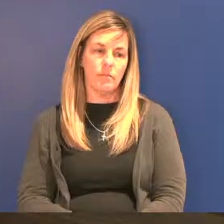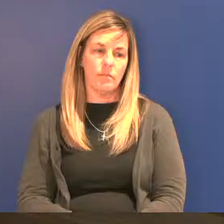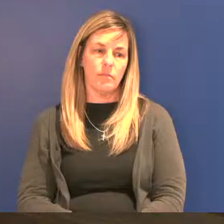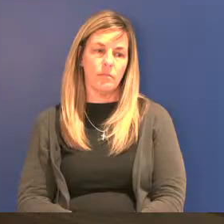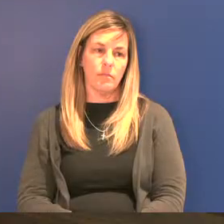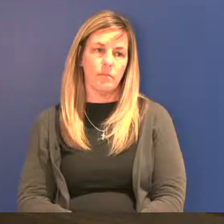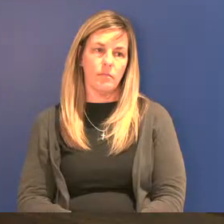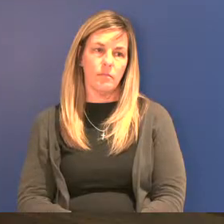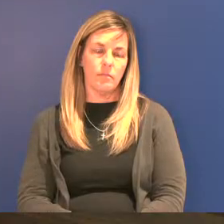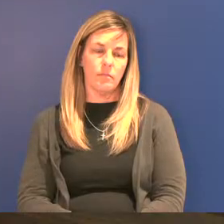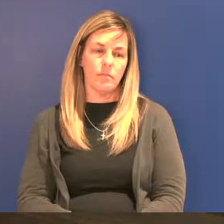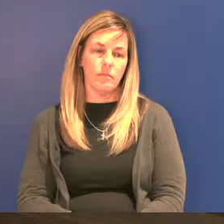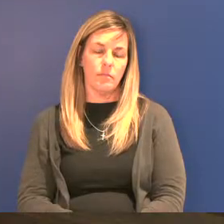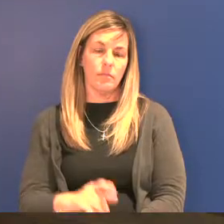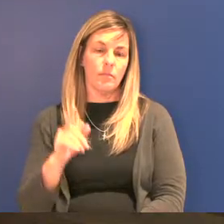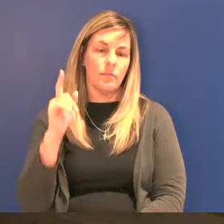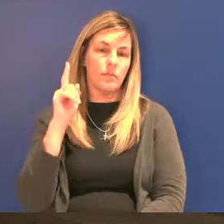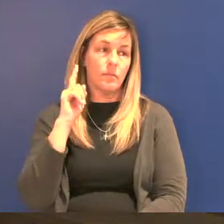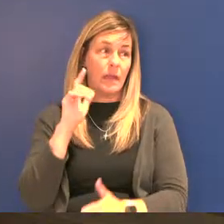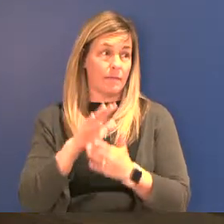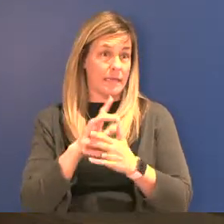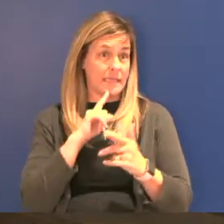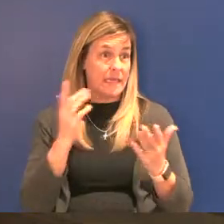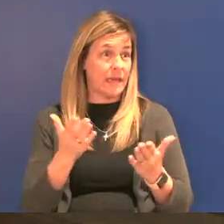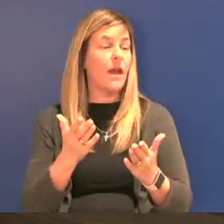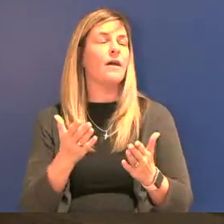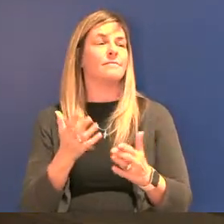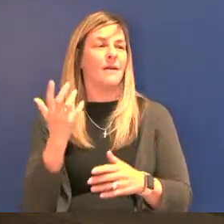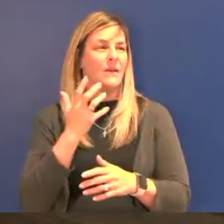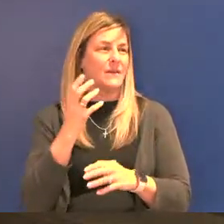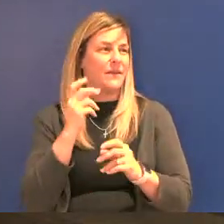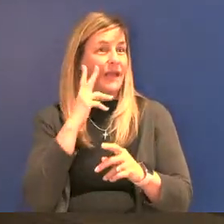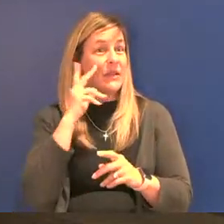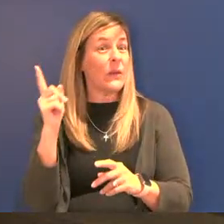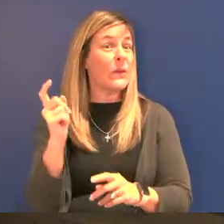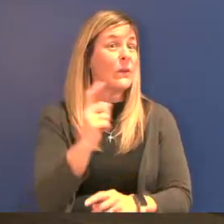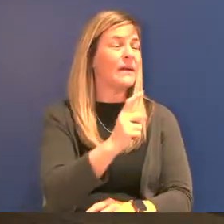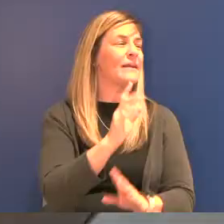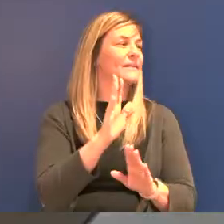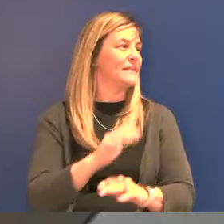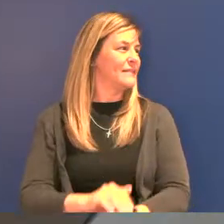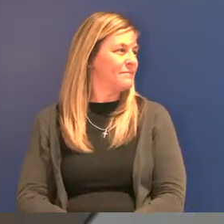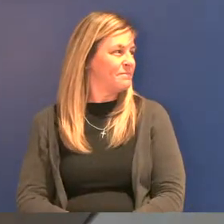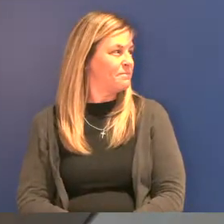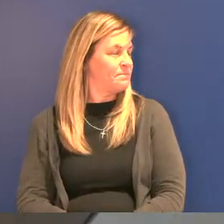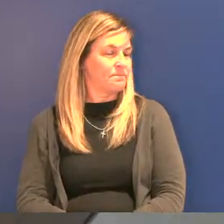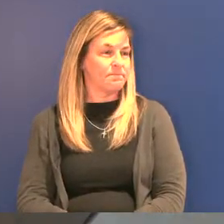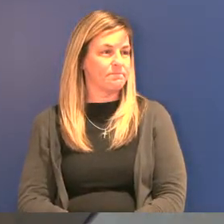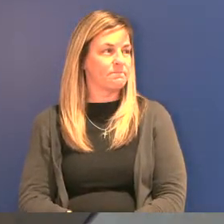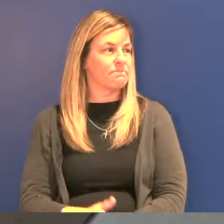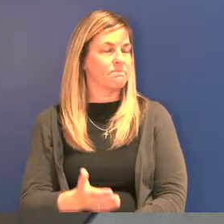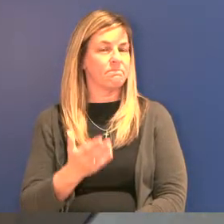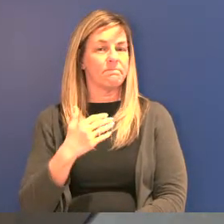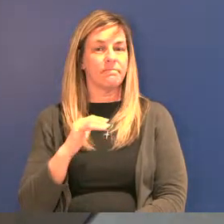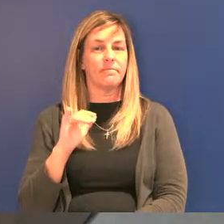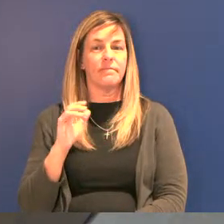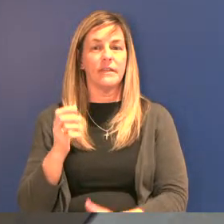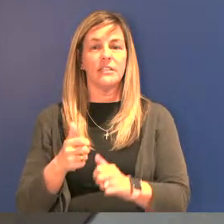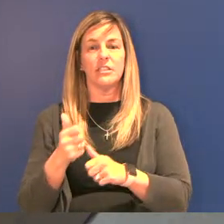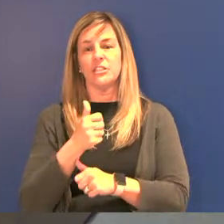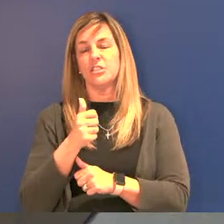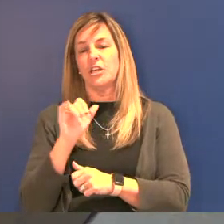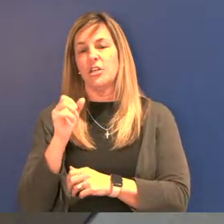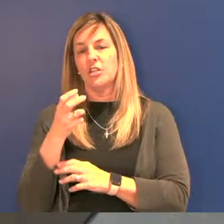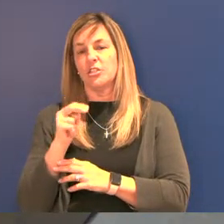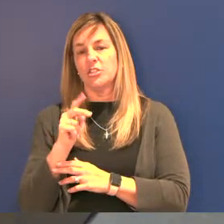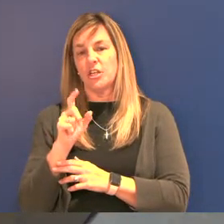Yeah, I believe, is he here? Okay, awesome. I saw you walk in. Welcome. John? Thank you, Madam Chair. John Llewellyn, you can come on